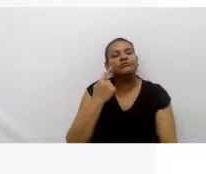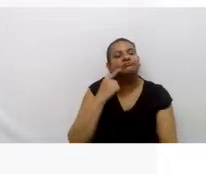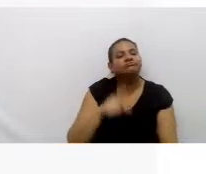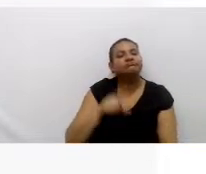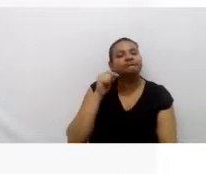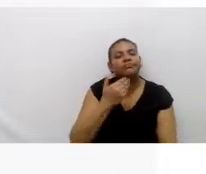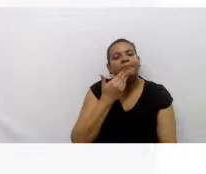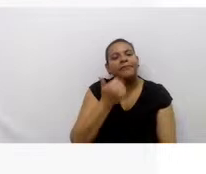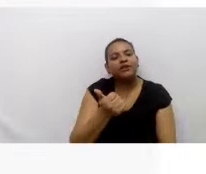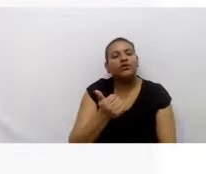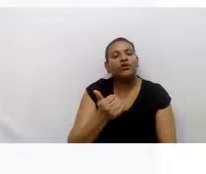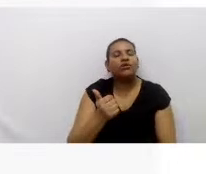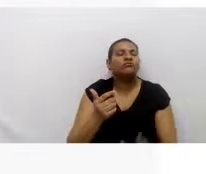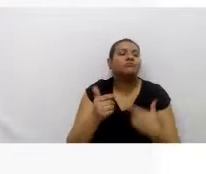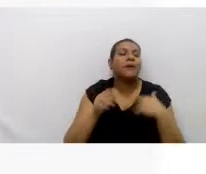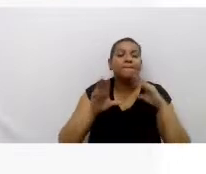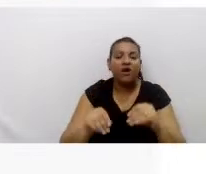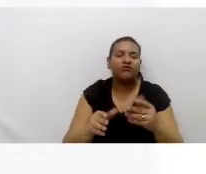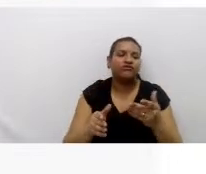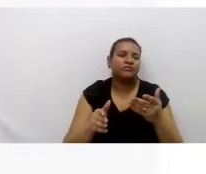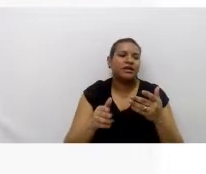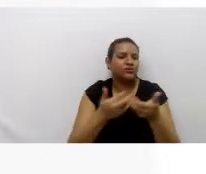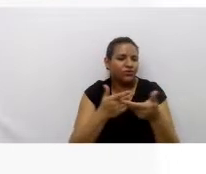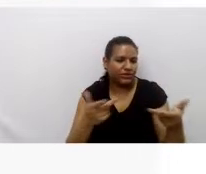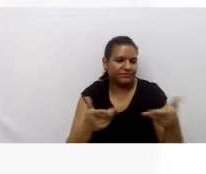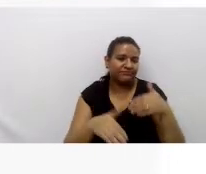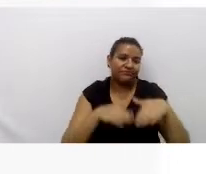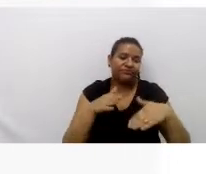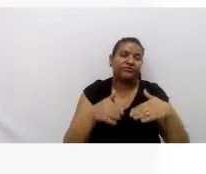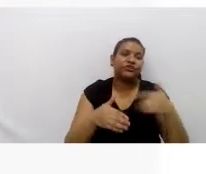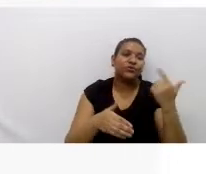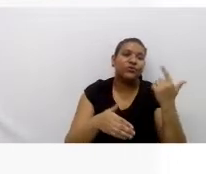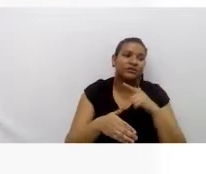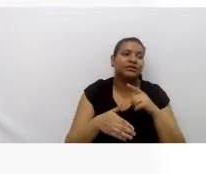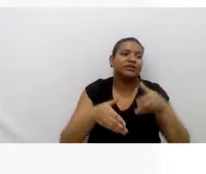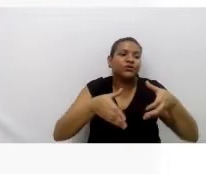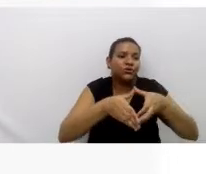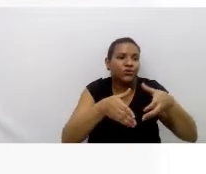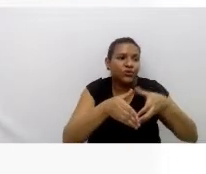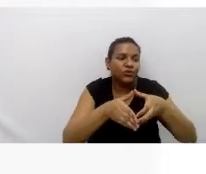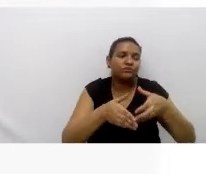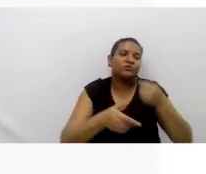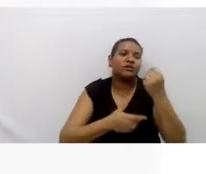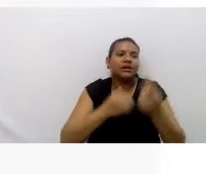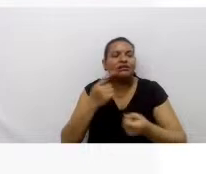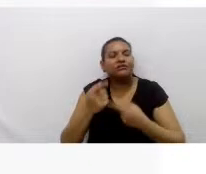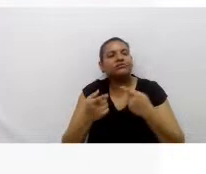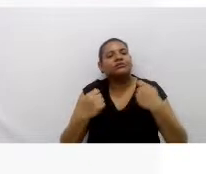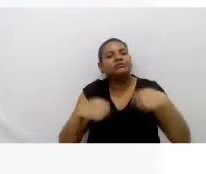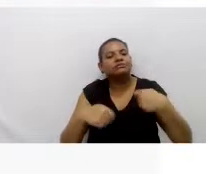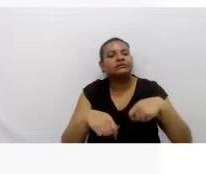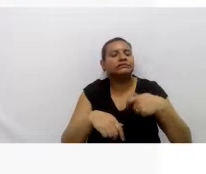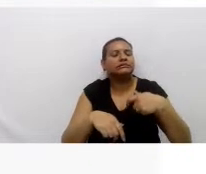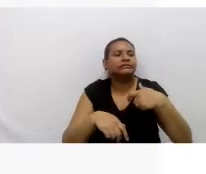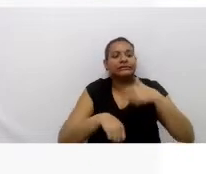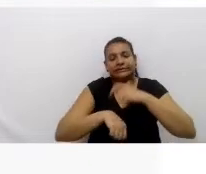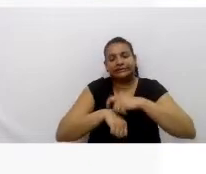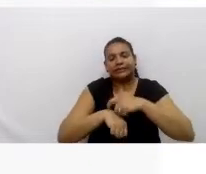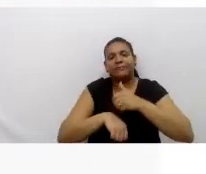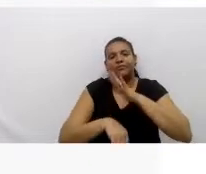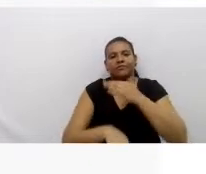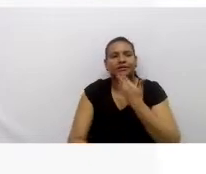in groups, while others need time for independent study. And some students require more support of a teacher.